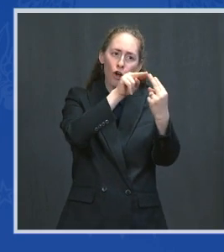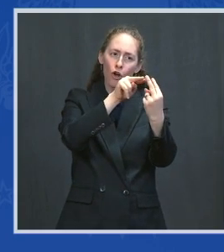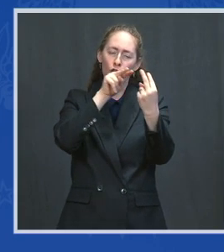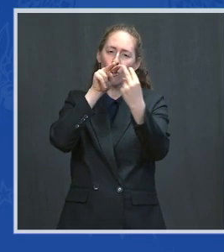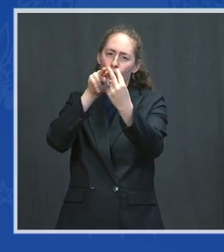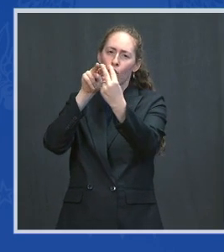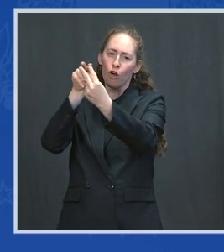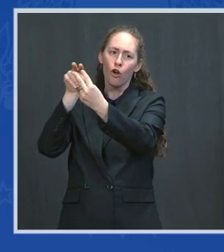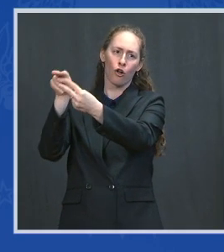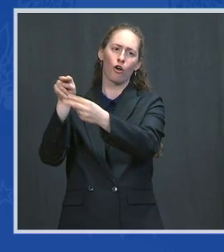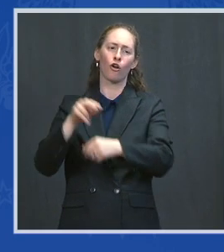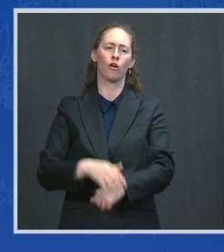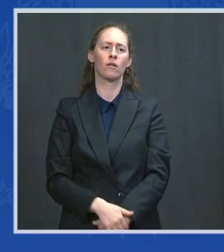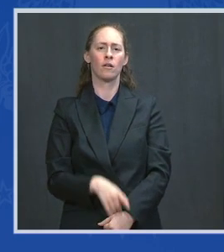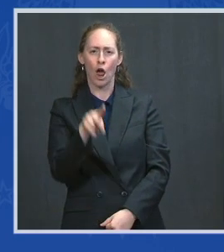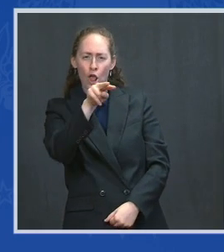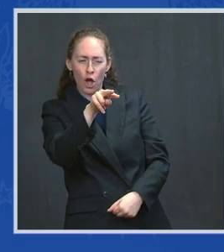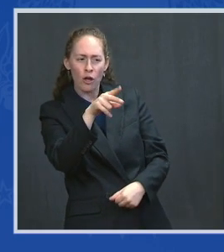Look in the eyes of your children.